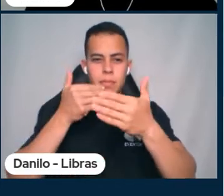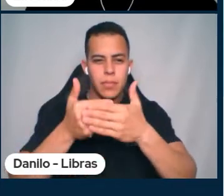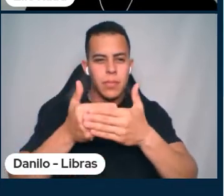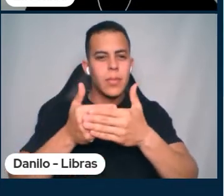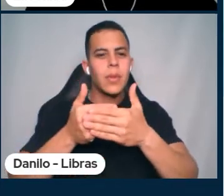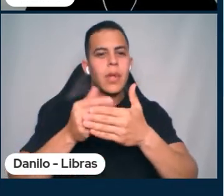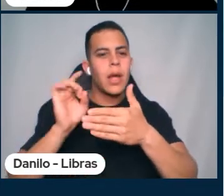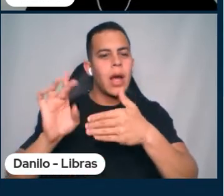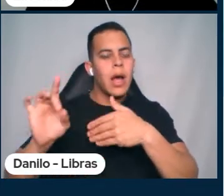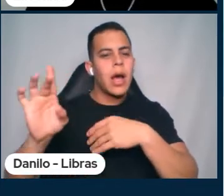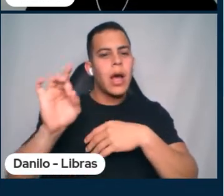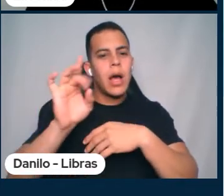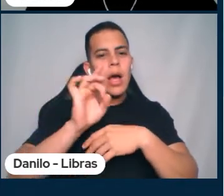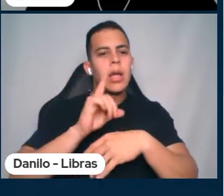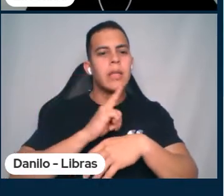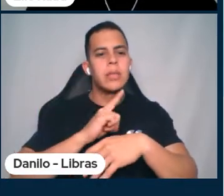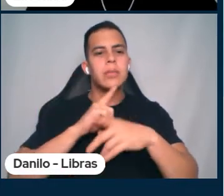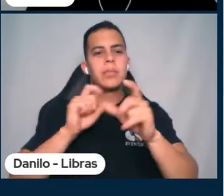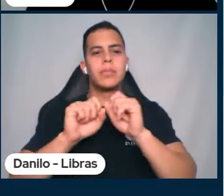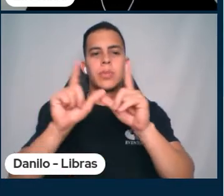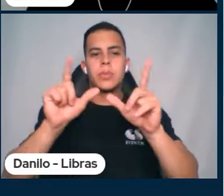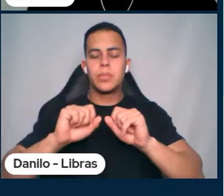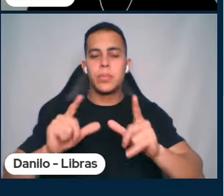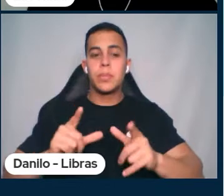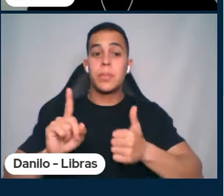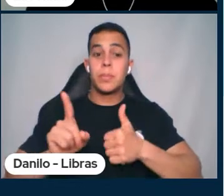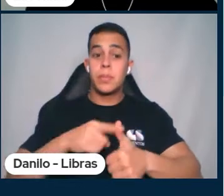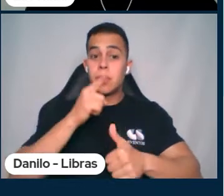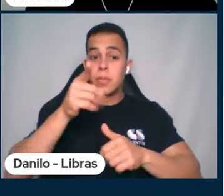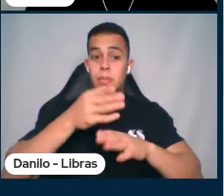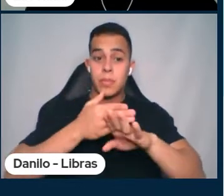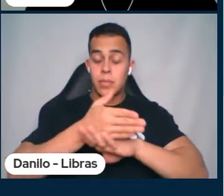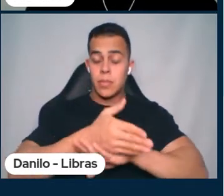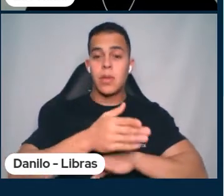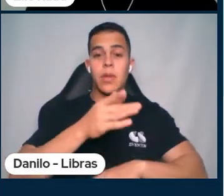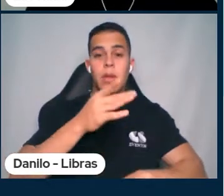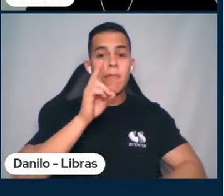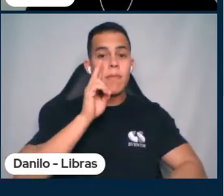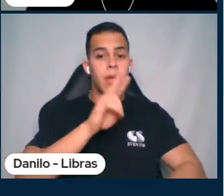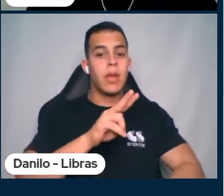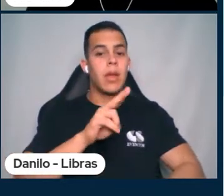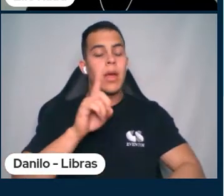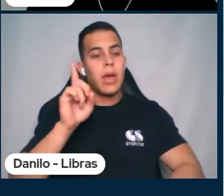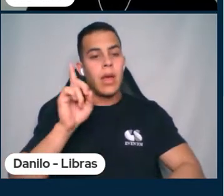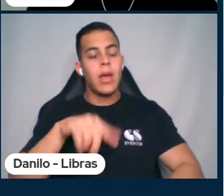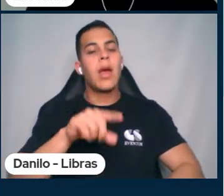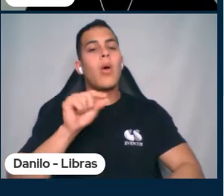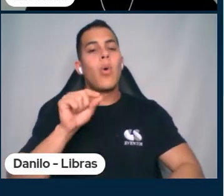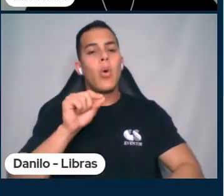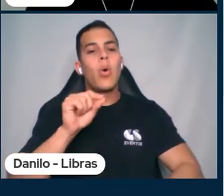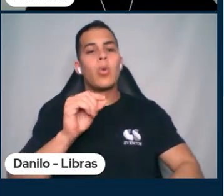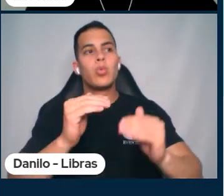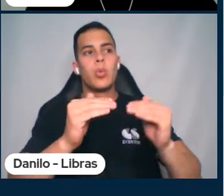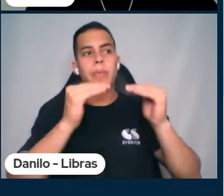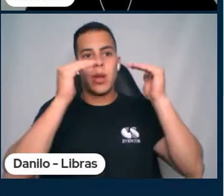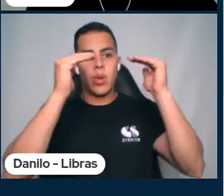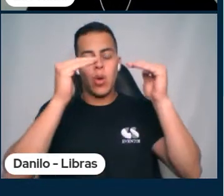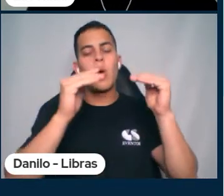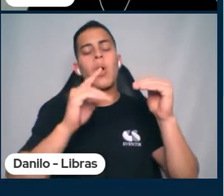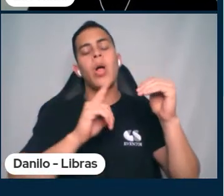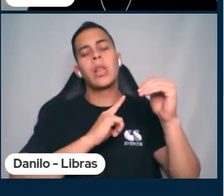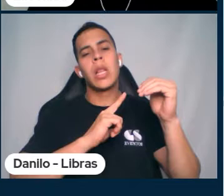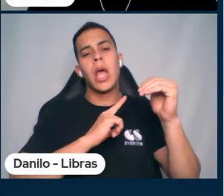Generally we have ads, but we're not talking about ads. What we are interested in are the